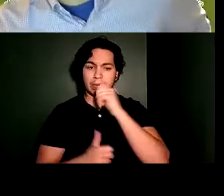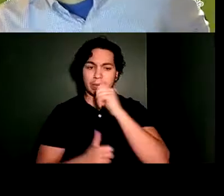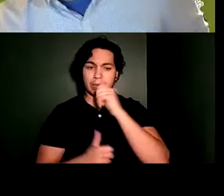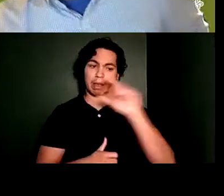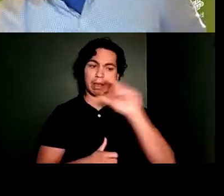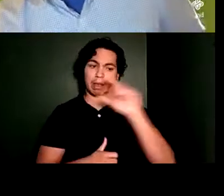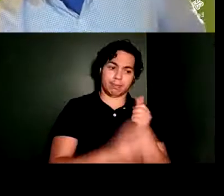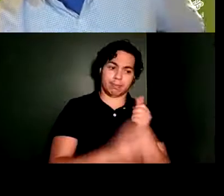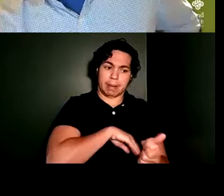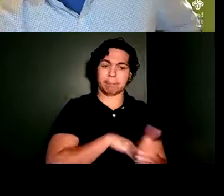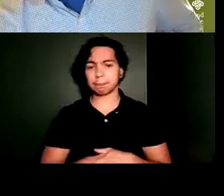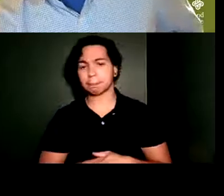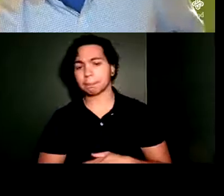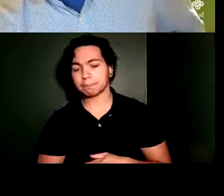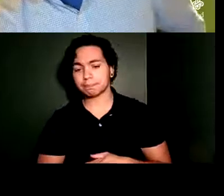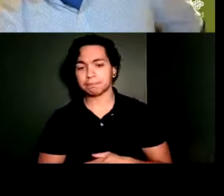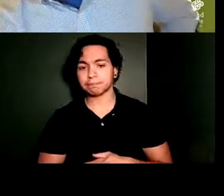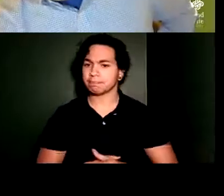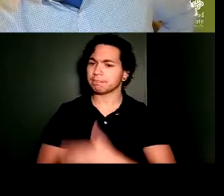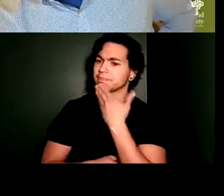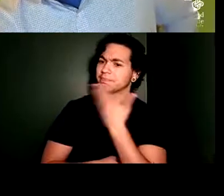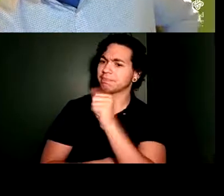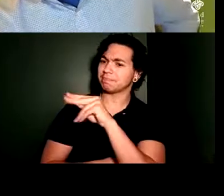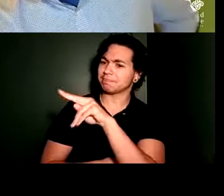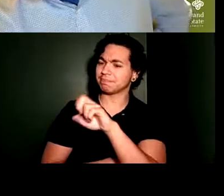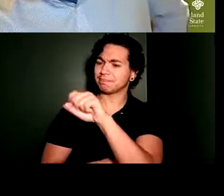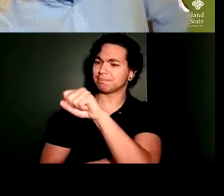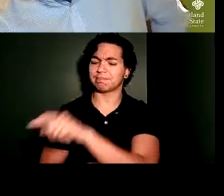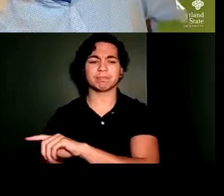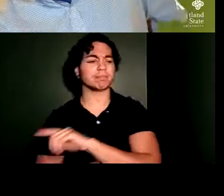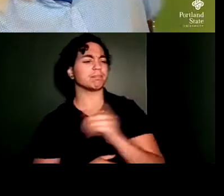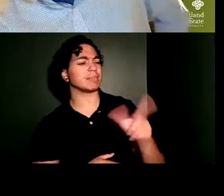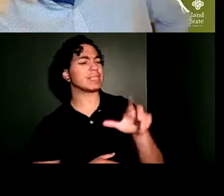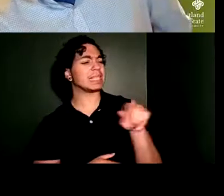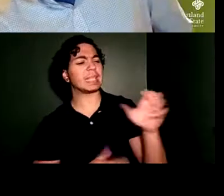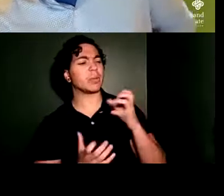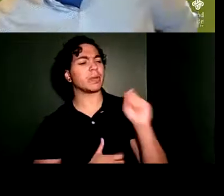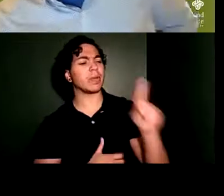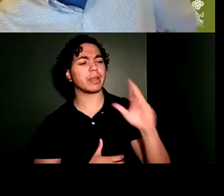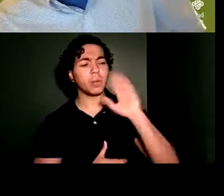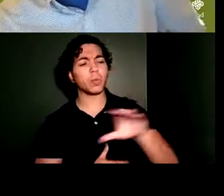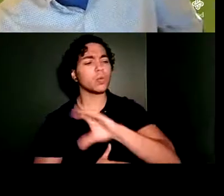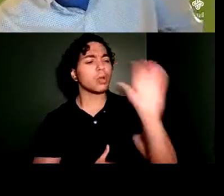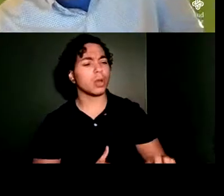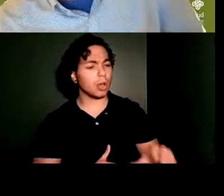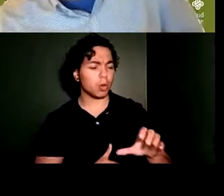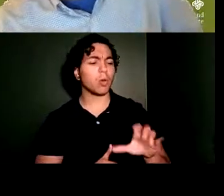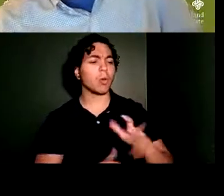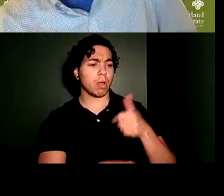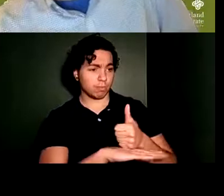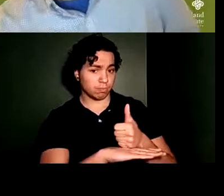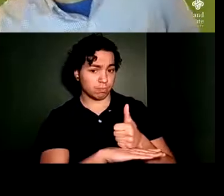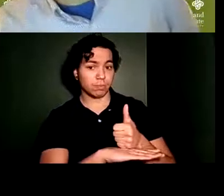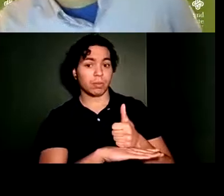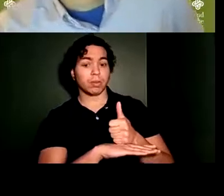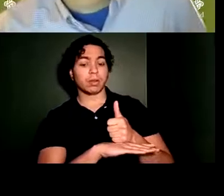Sam. So, you know, on that point, Lee, I know Chicago has adopted a locked to approach, you know,